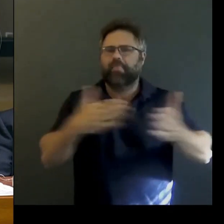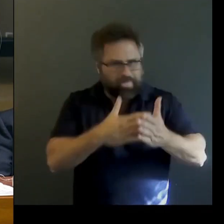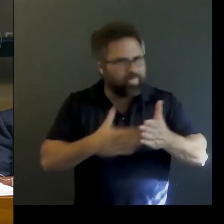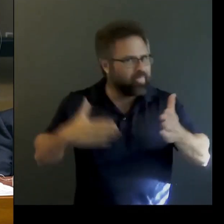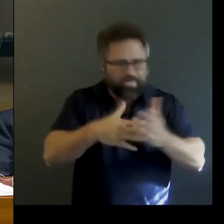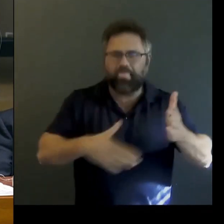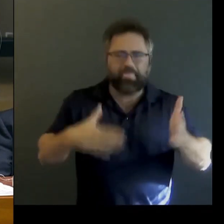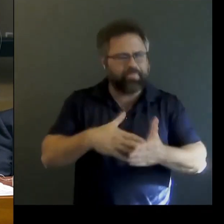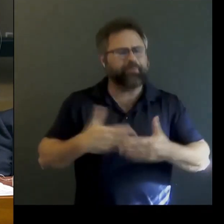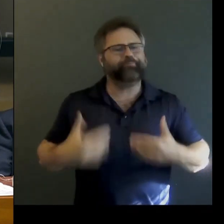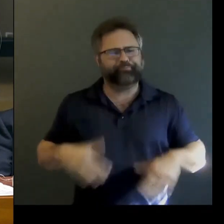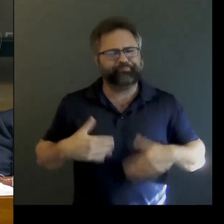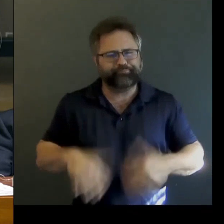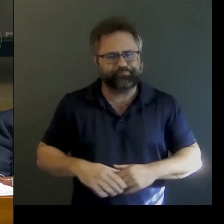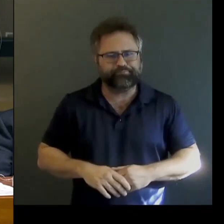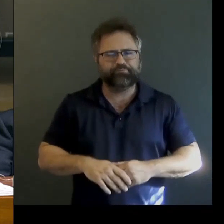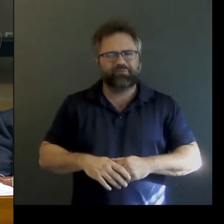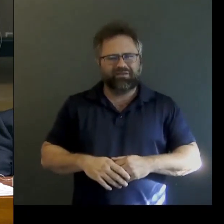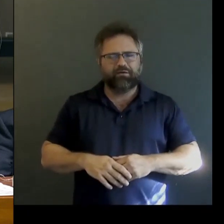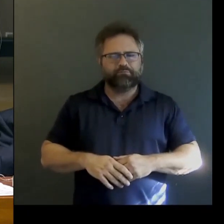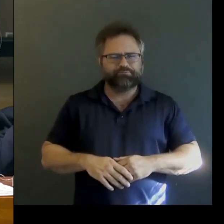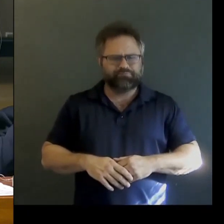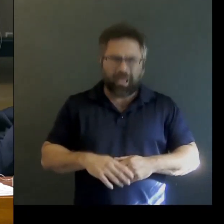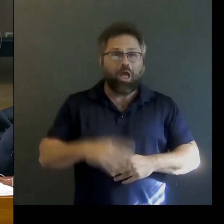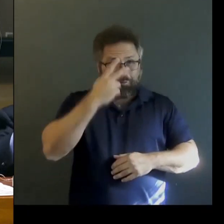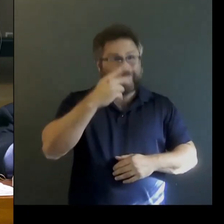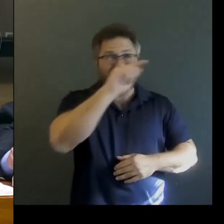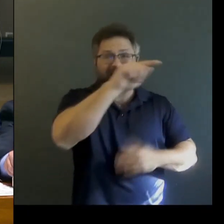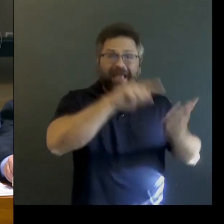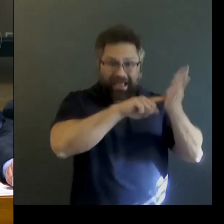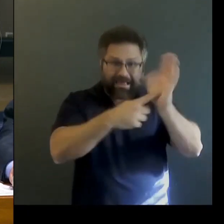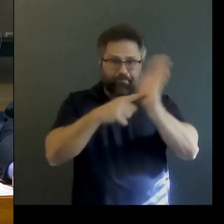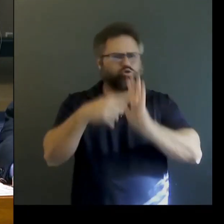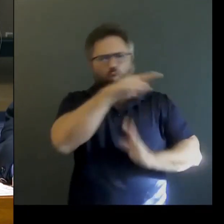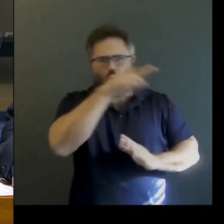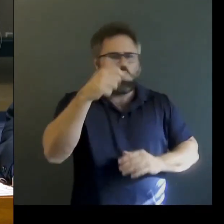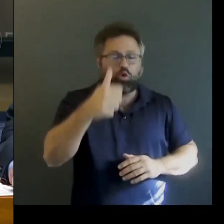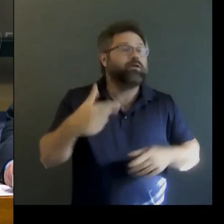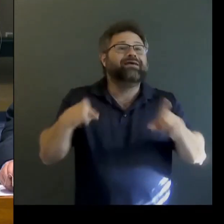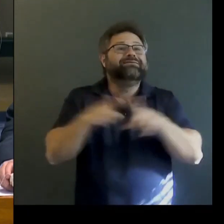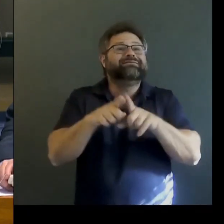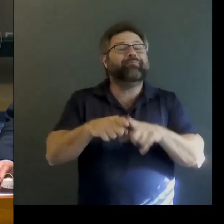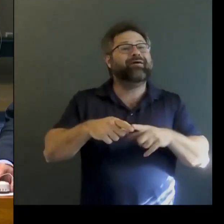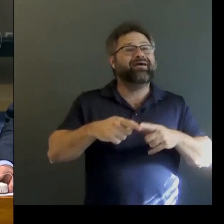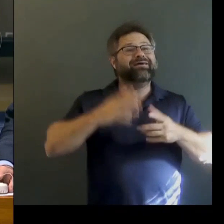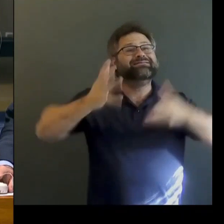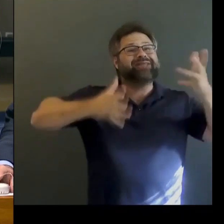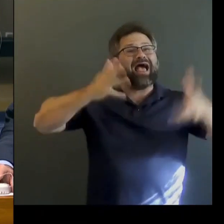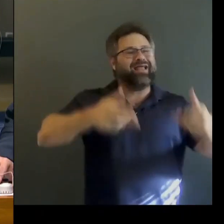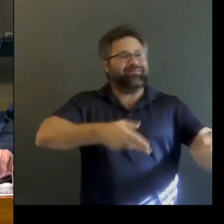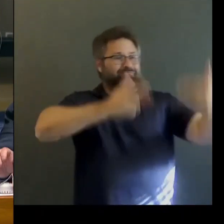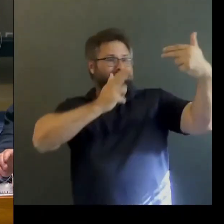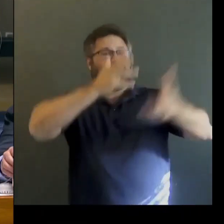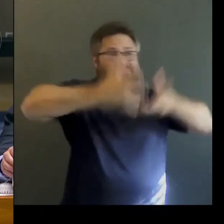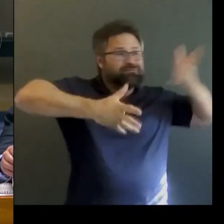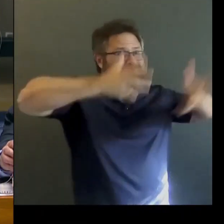assistive technology, video call services with remote sign language interpretation, distribution of free devices to persons with